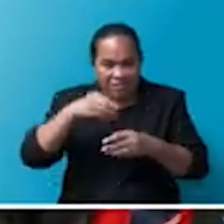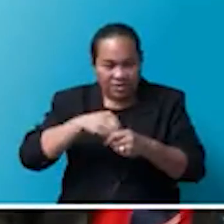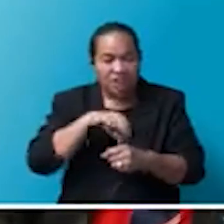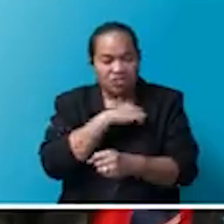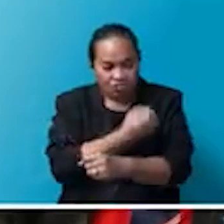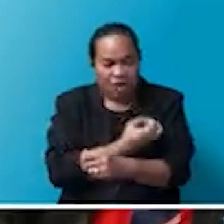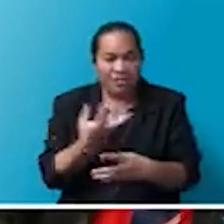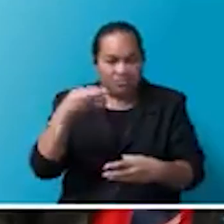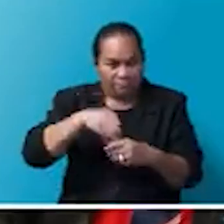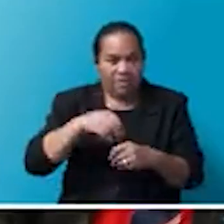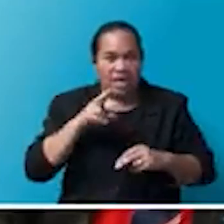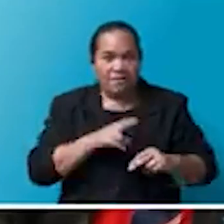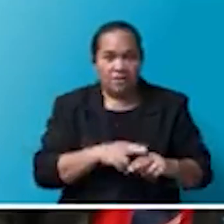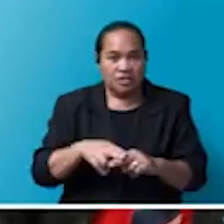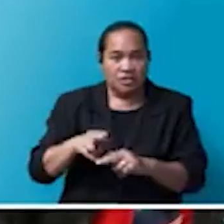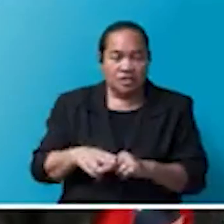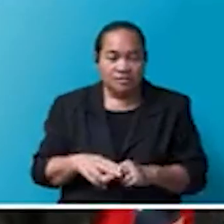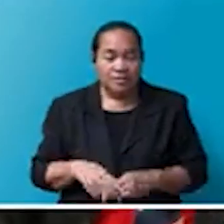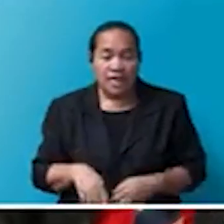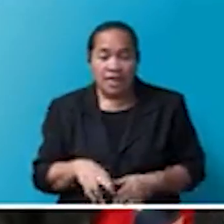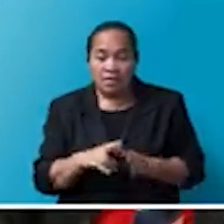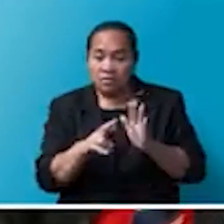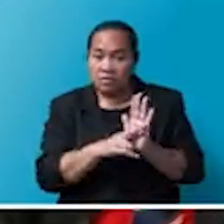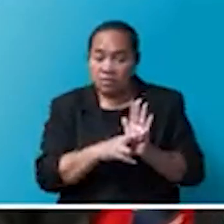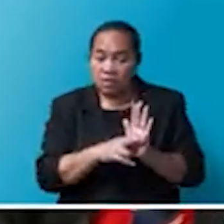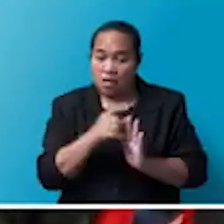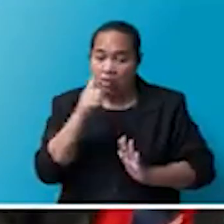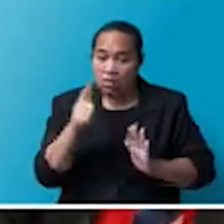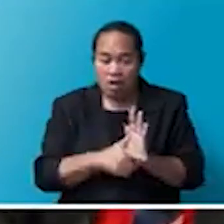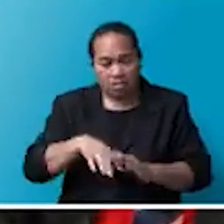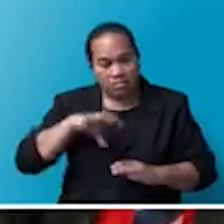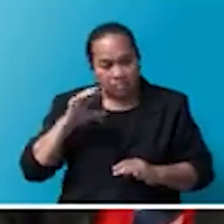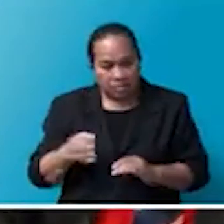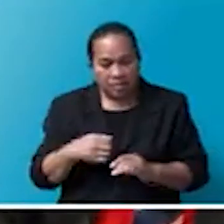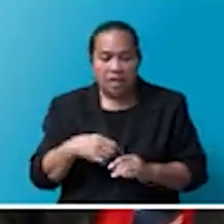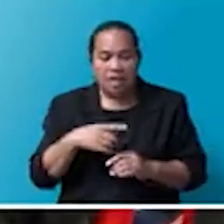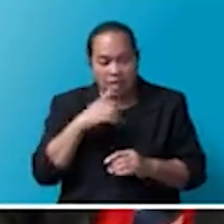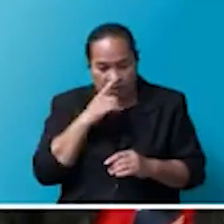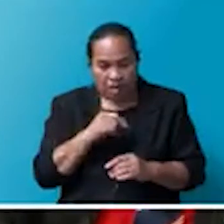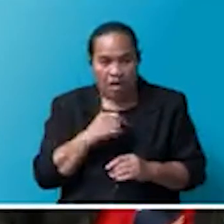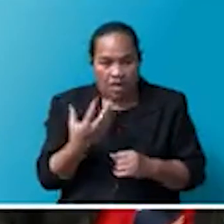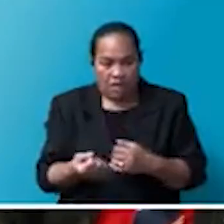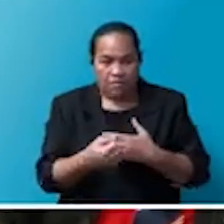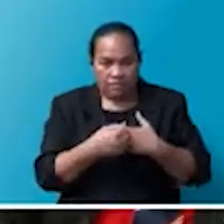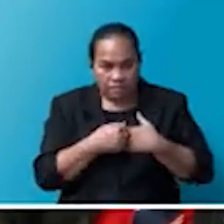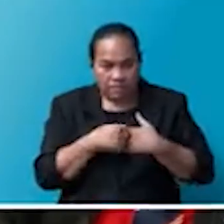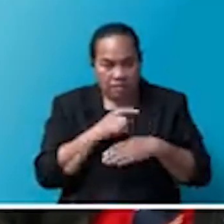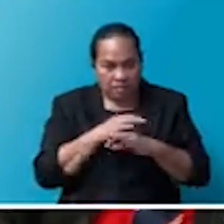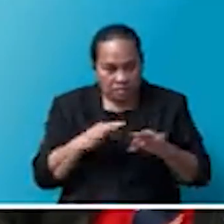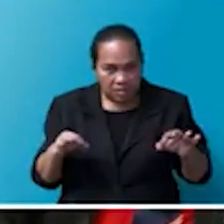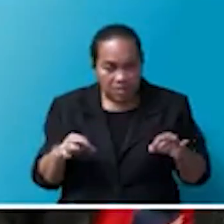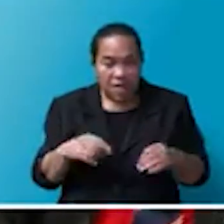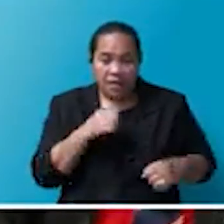nation. The rule of law remains the cornerstone of our security and governance. The Republic